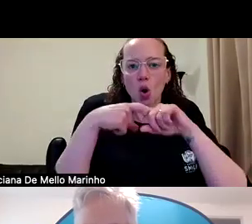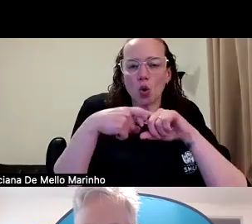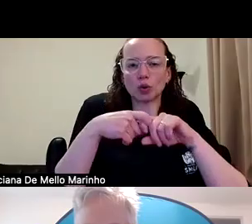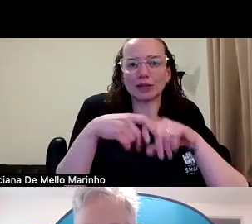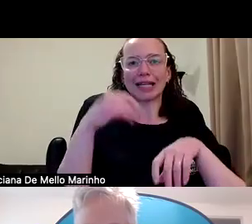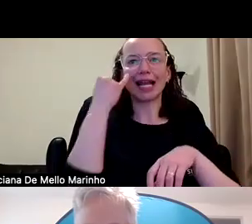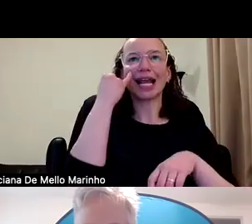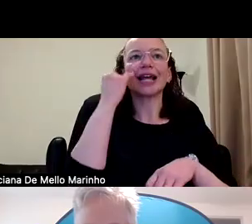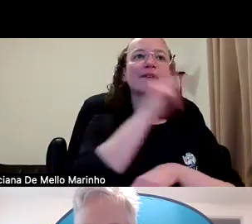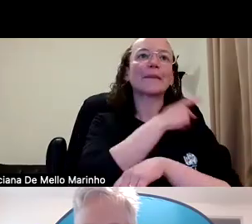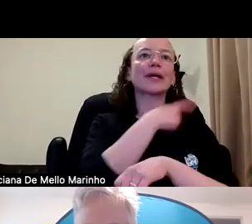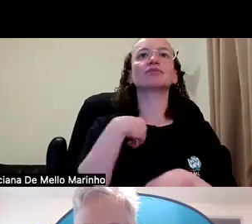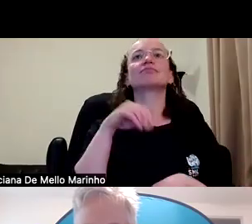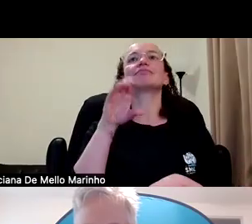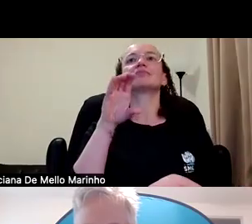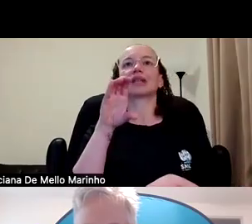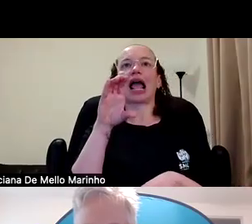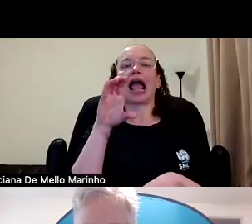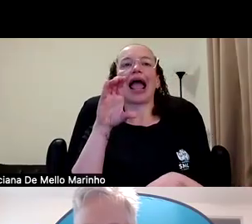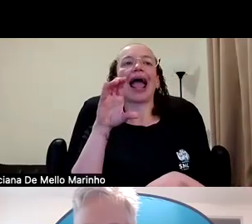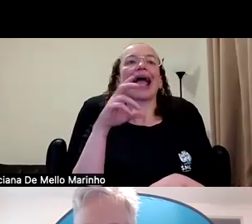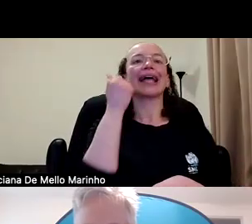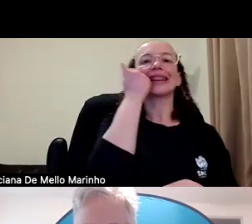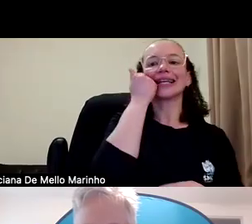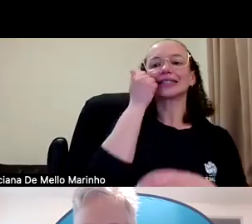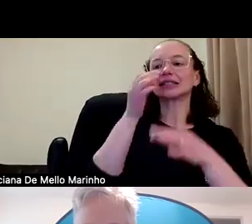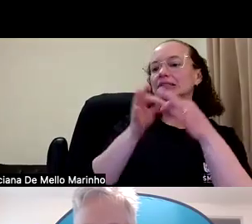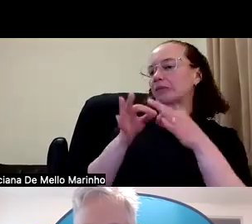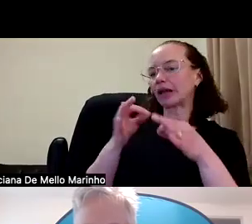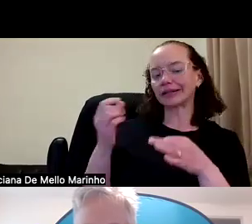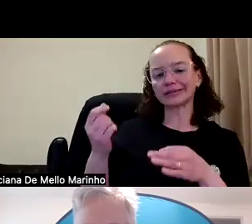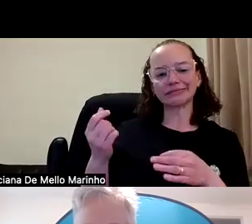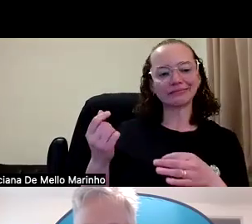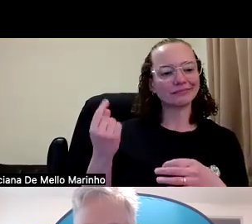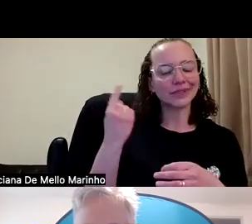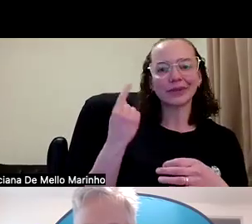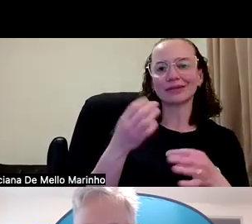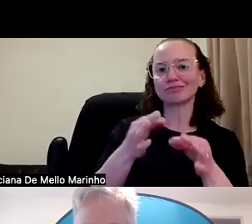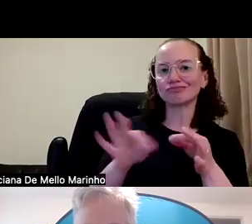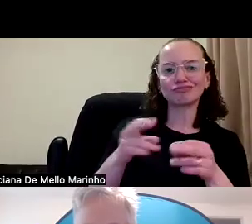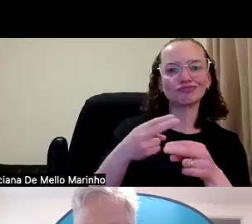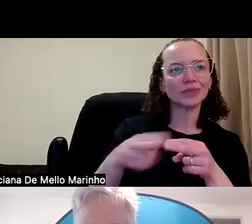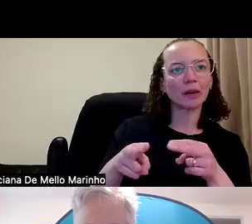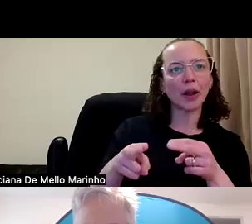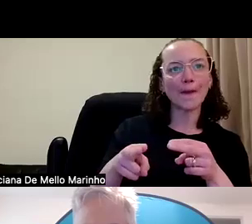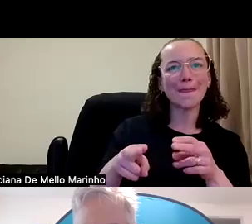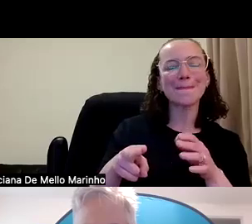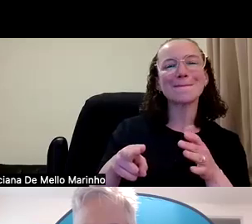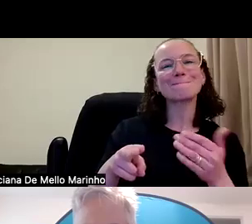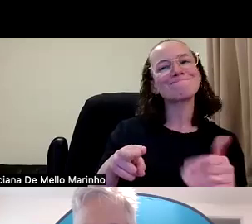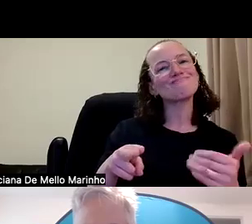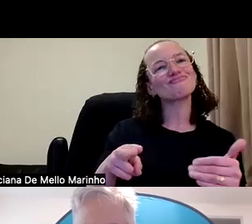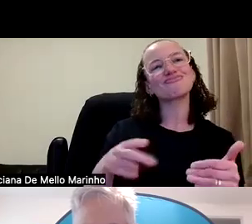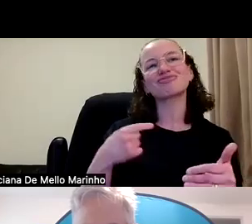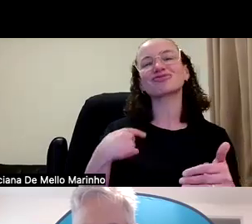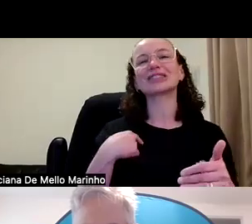It's important that we understand and hold the comments. If the patient's got their mouth open, the dentist starts explaining something, even if